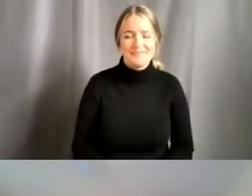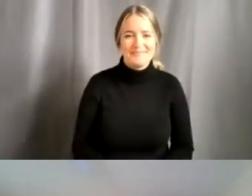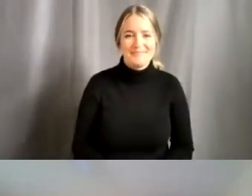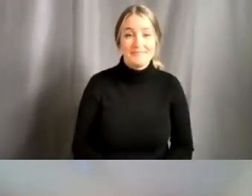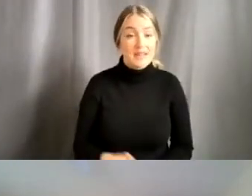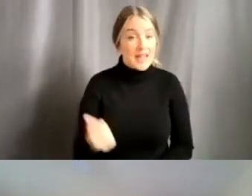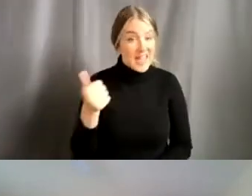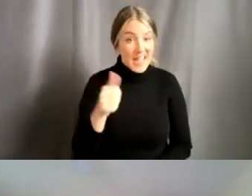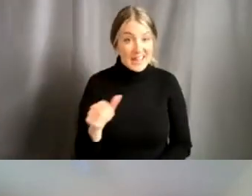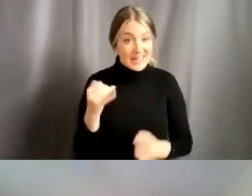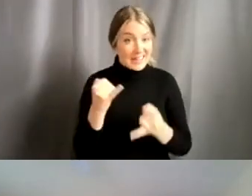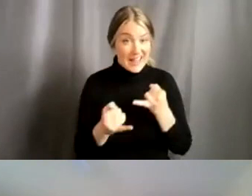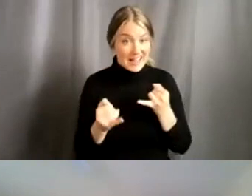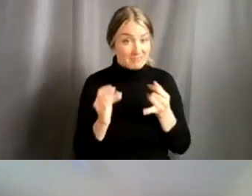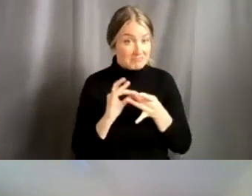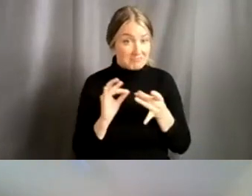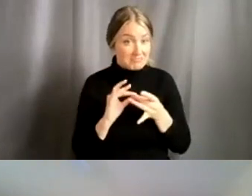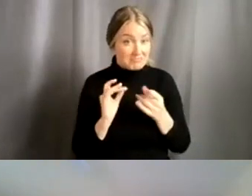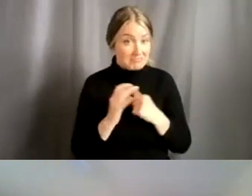Any last word here?